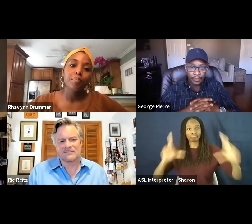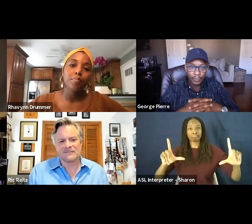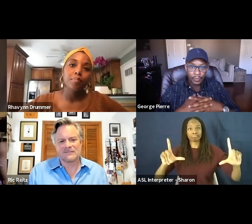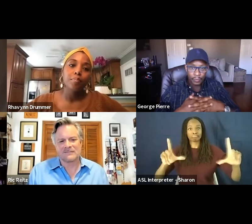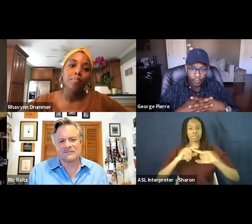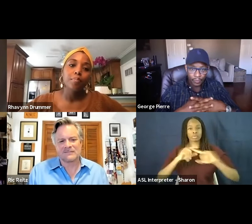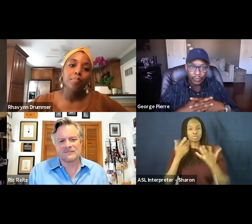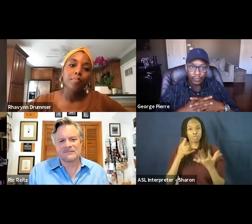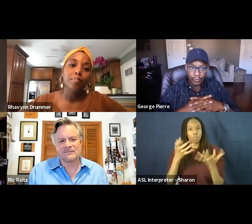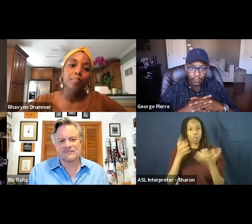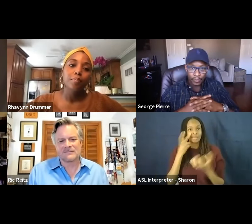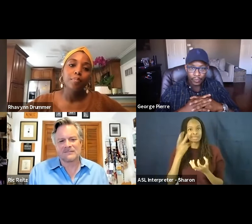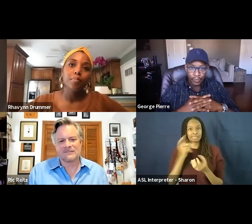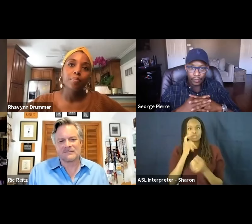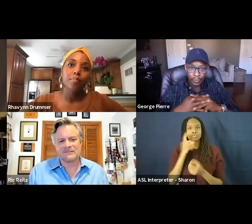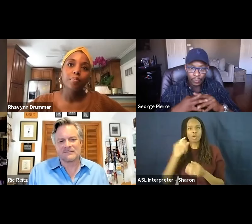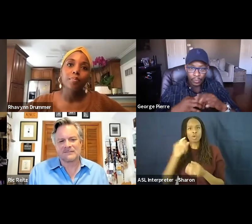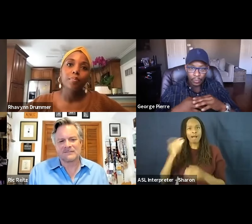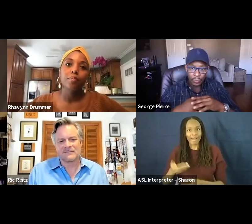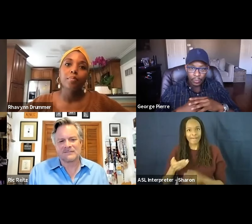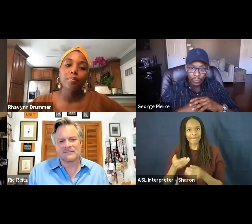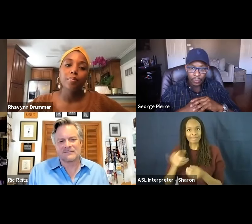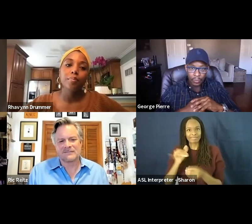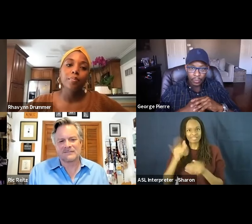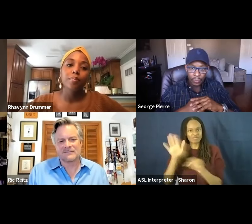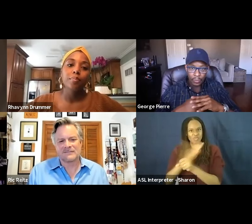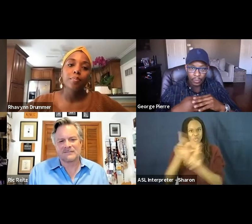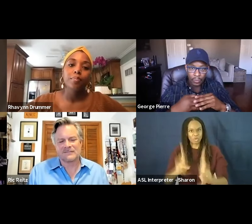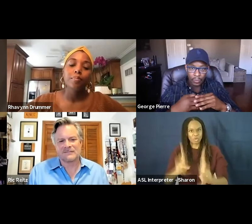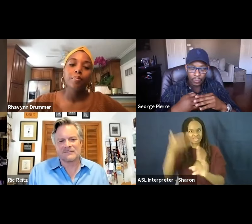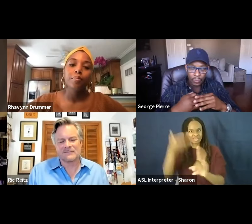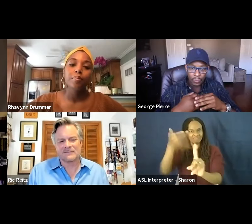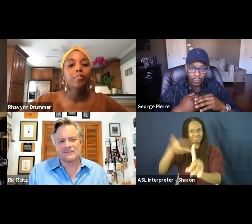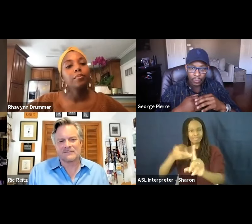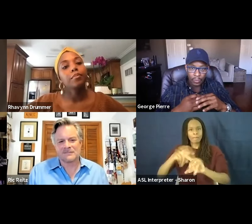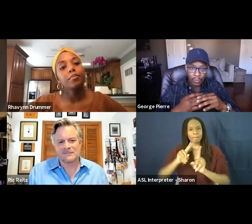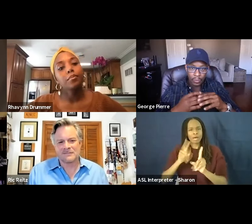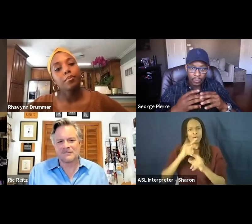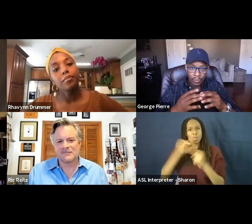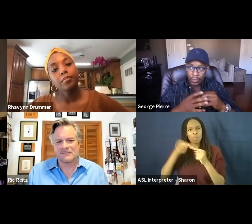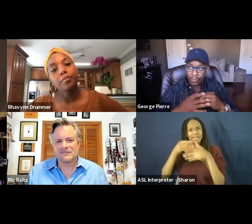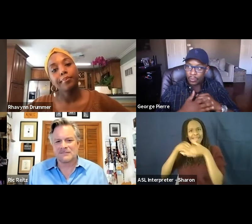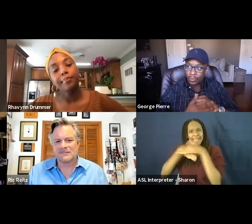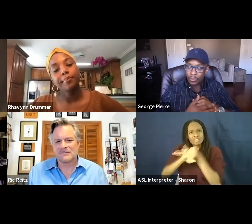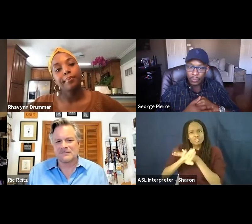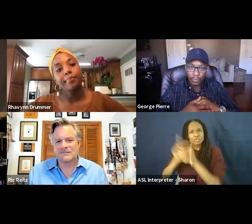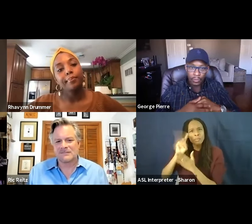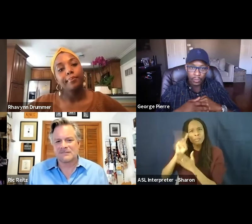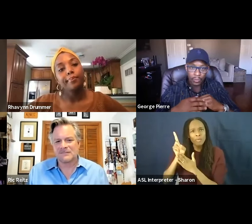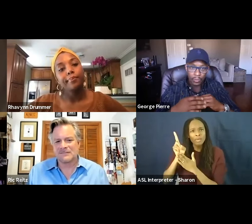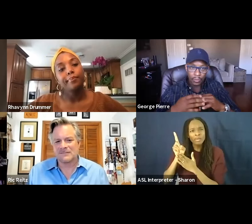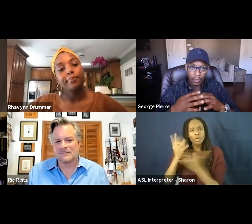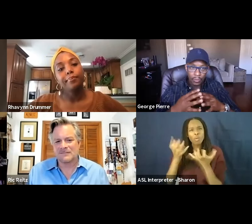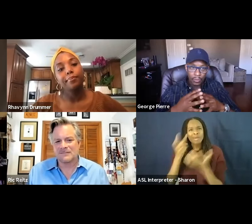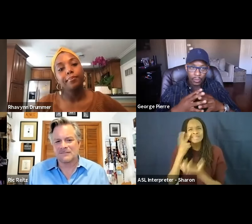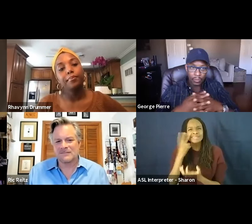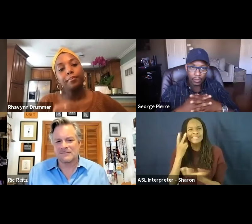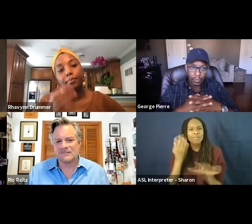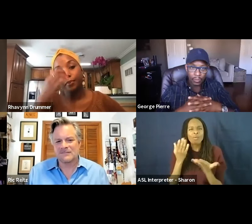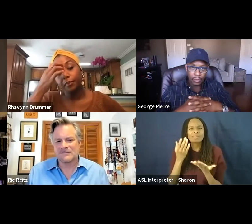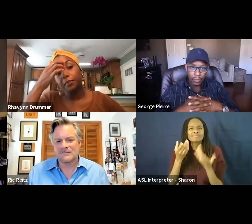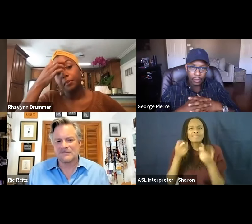full person. But when they're actually doing the moments and entering into these moments, we want to see what's happening